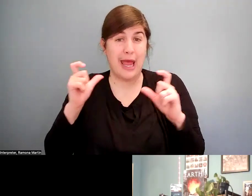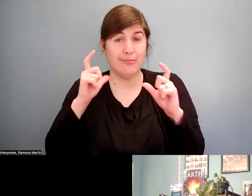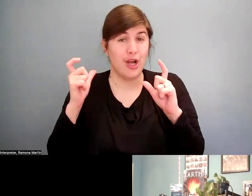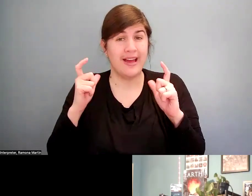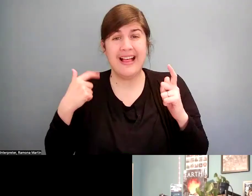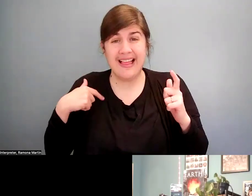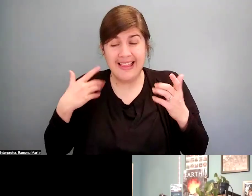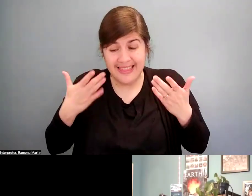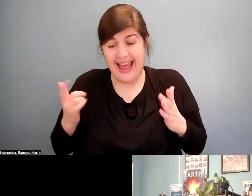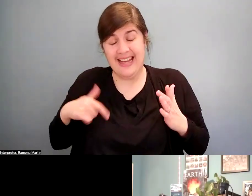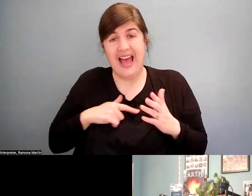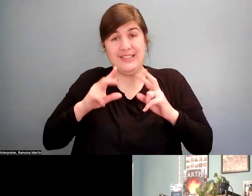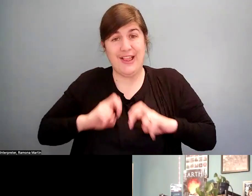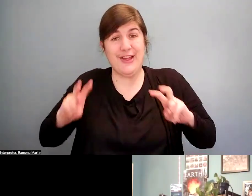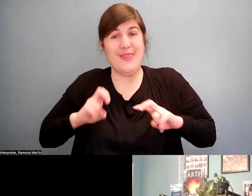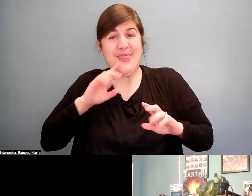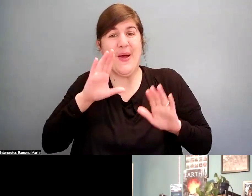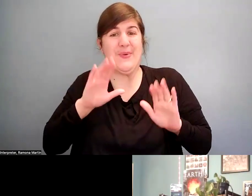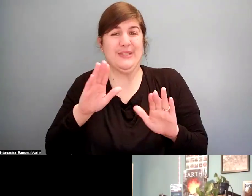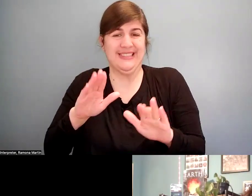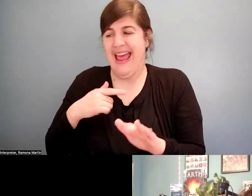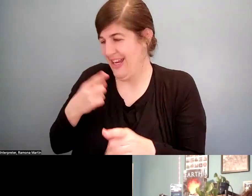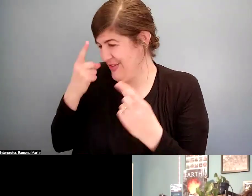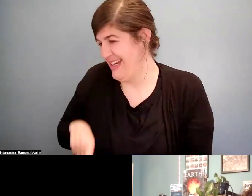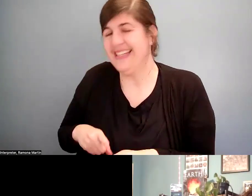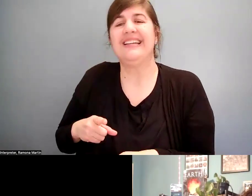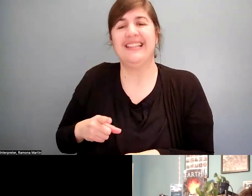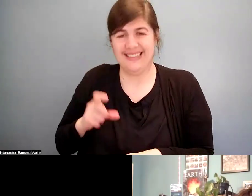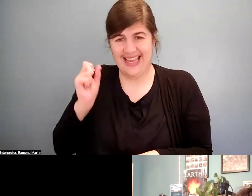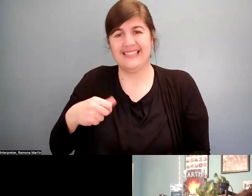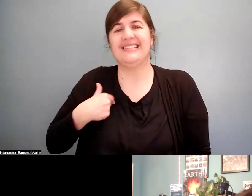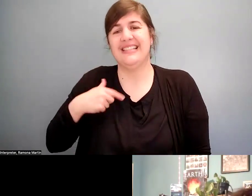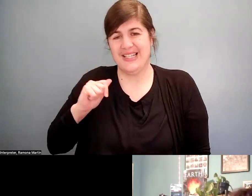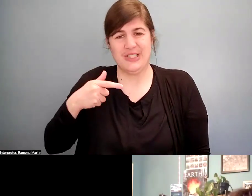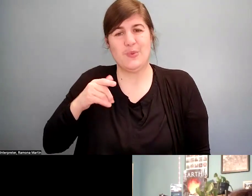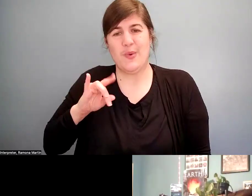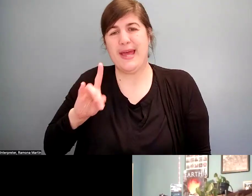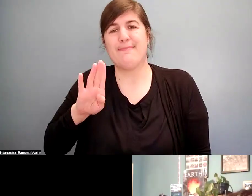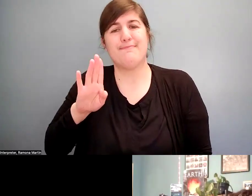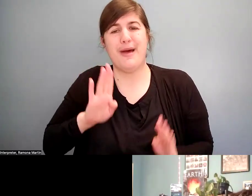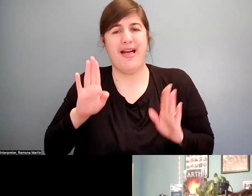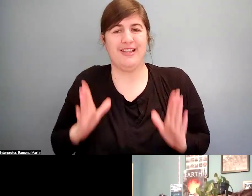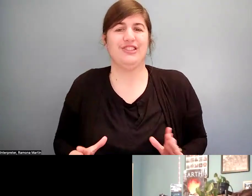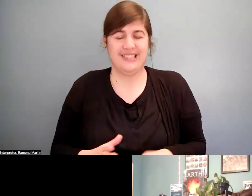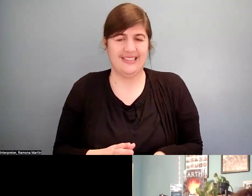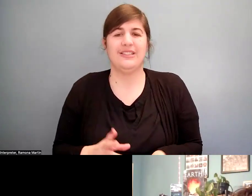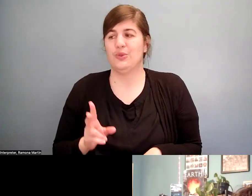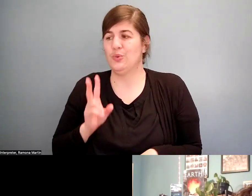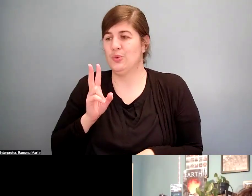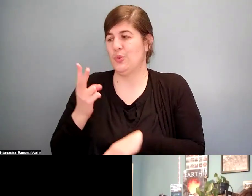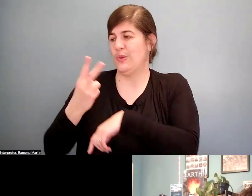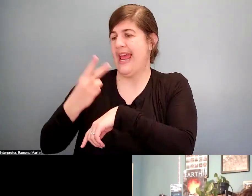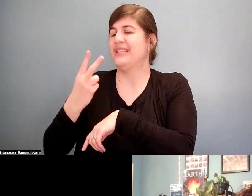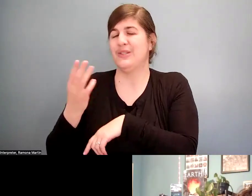the oceans. I'm on board with that. Yeah, Co-signed by the squid biologist. just 2 days ago, one of the